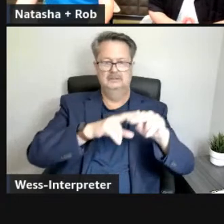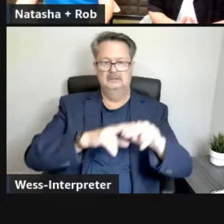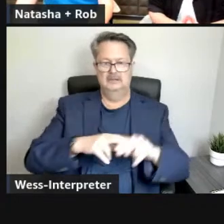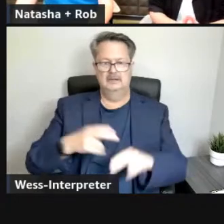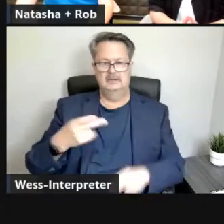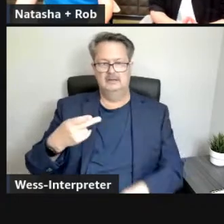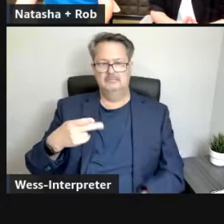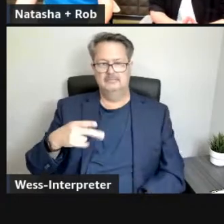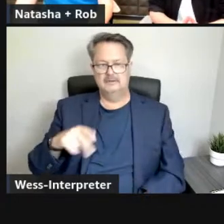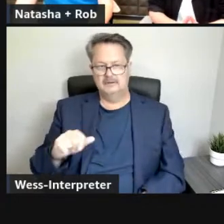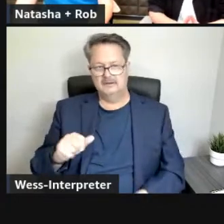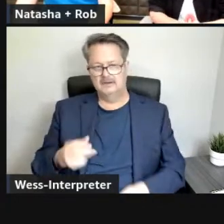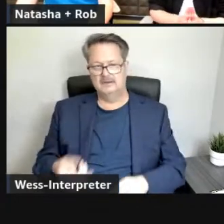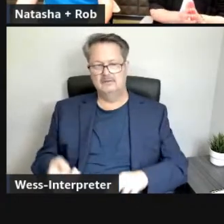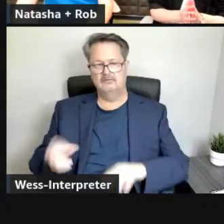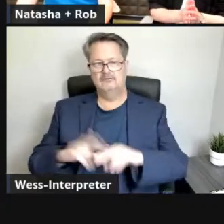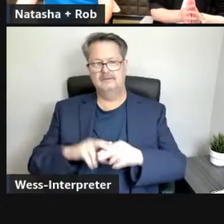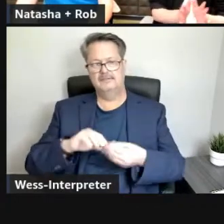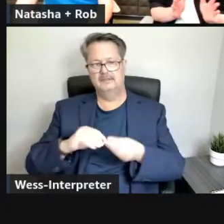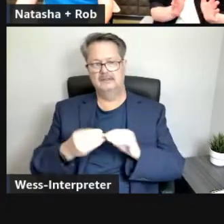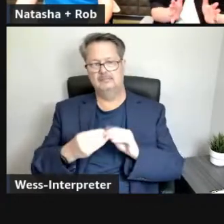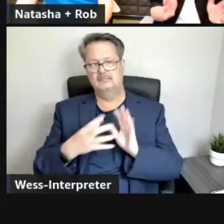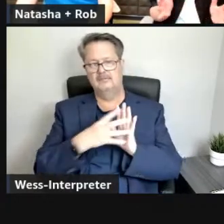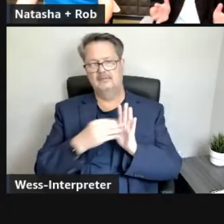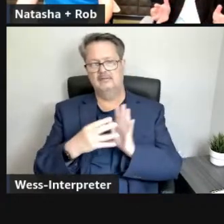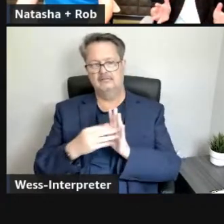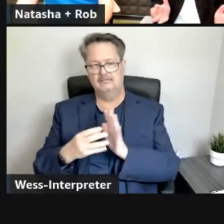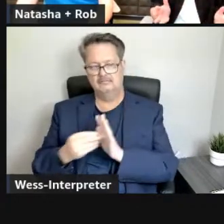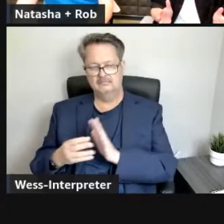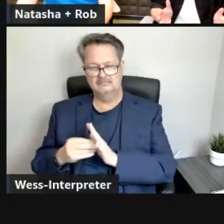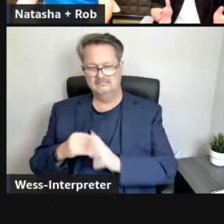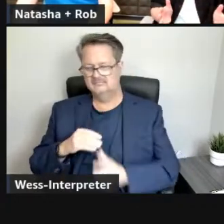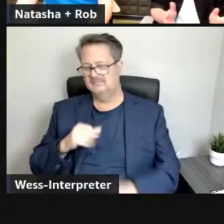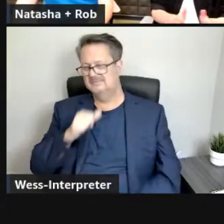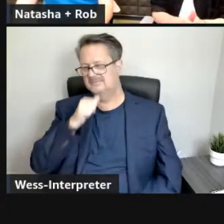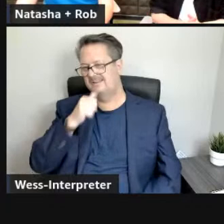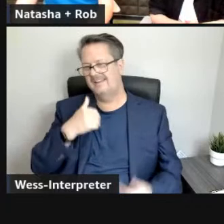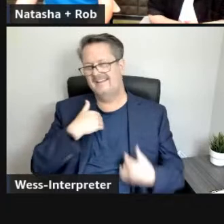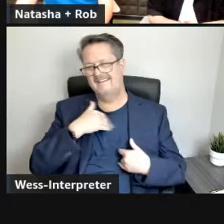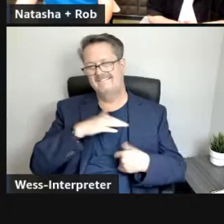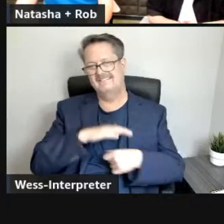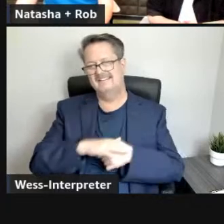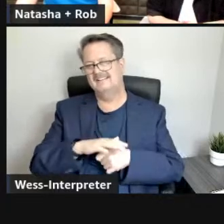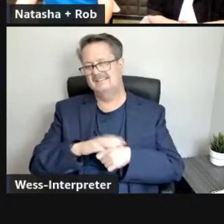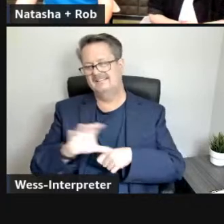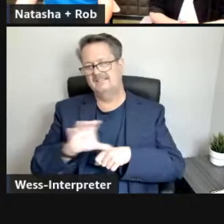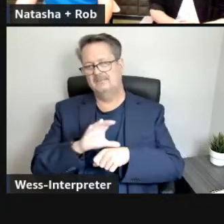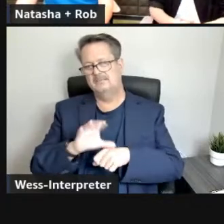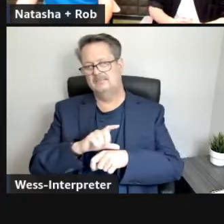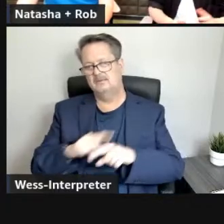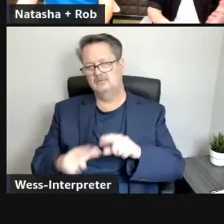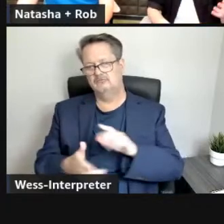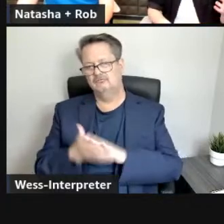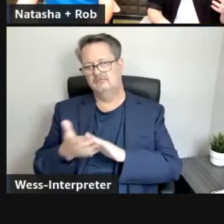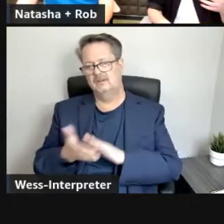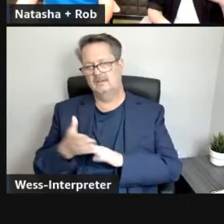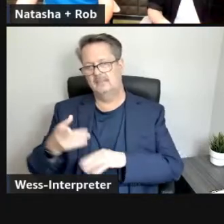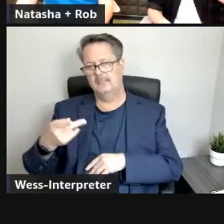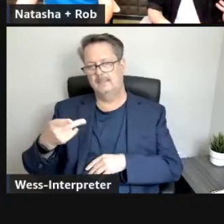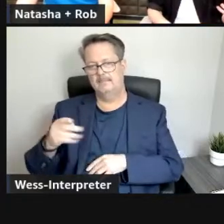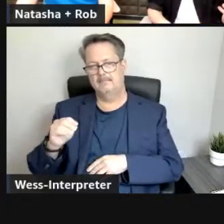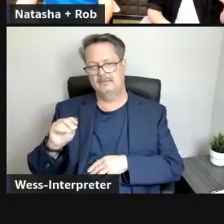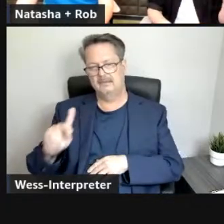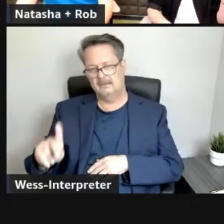increased the number of replicas. But you don't have enough compute in your cluster to run those pods. So those pods go from